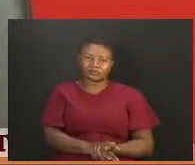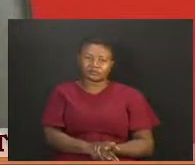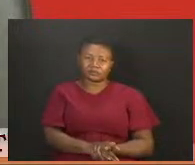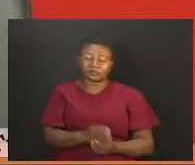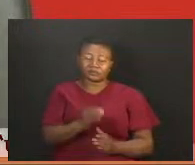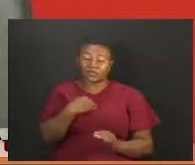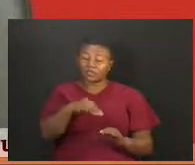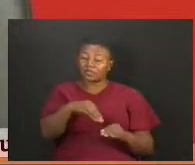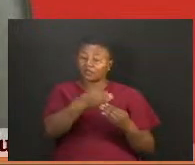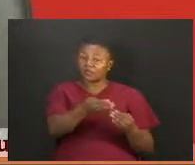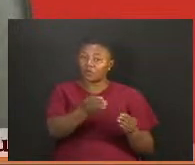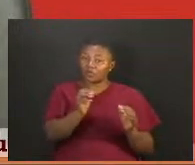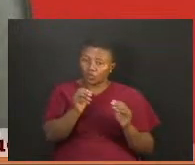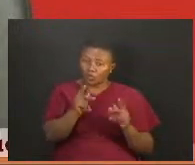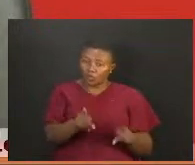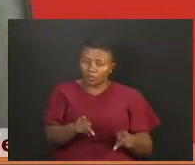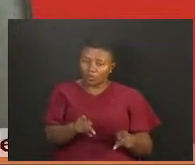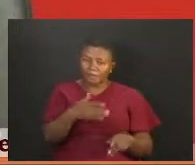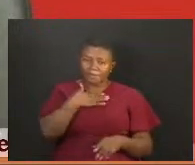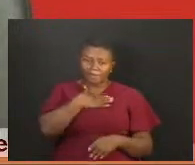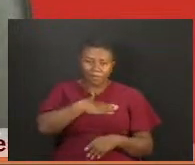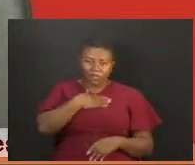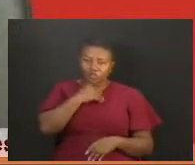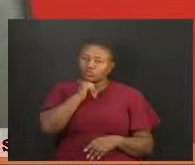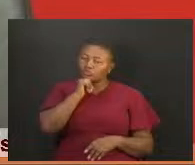privilege. Don't abuse it.